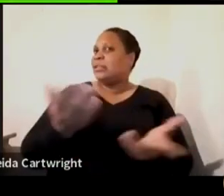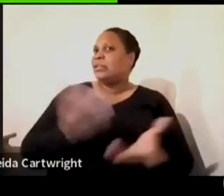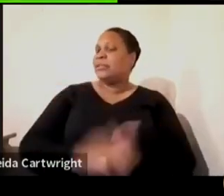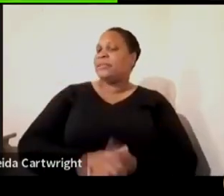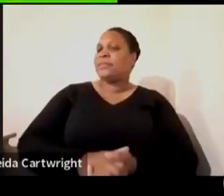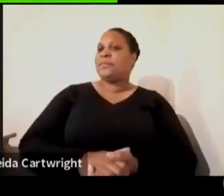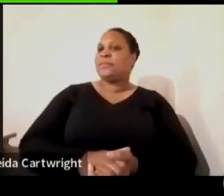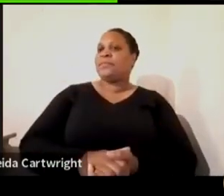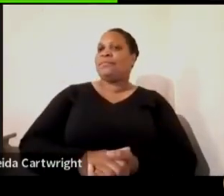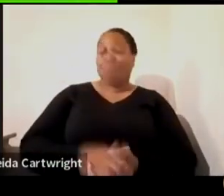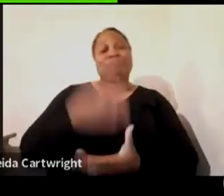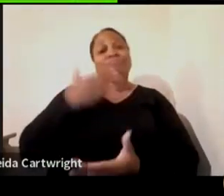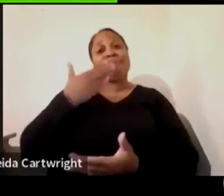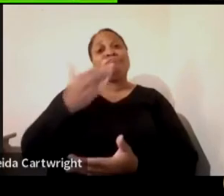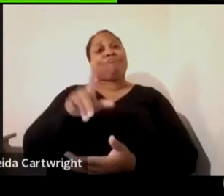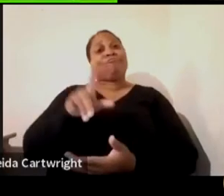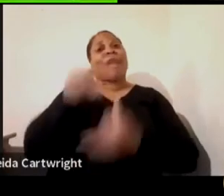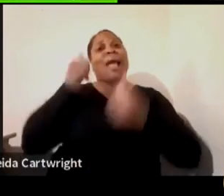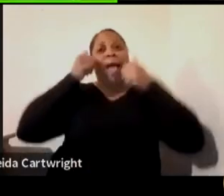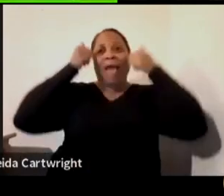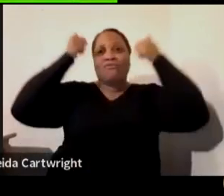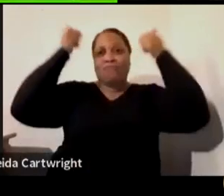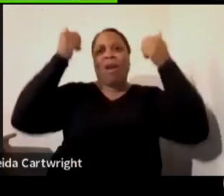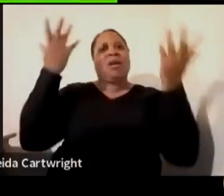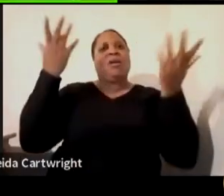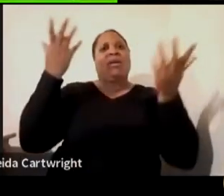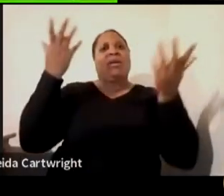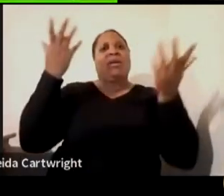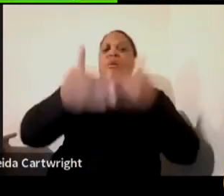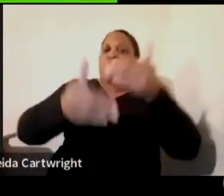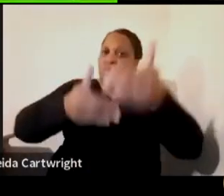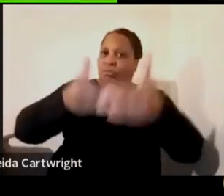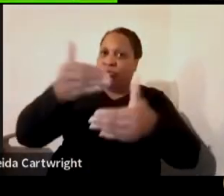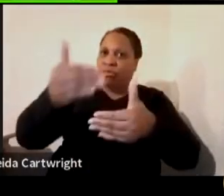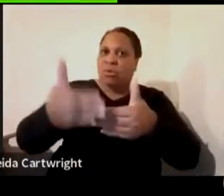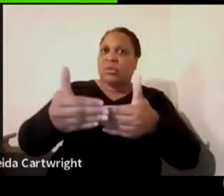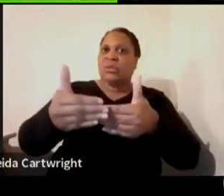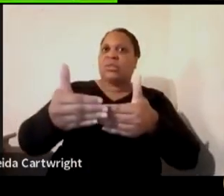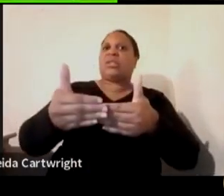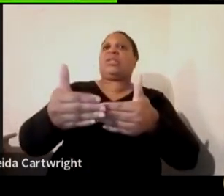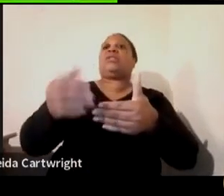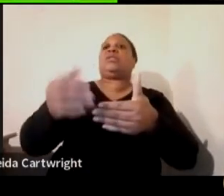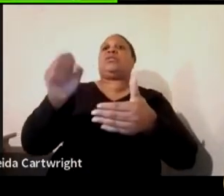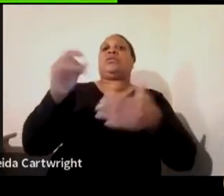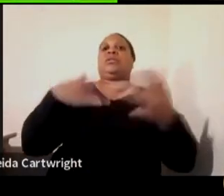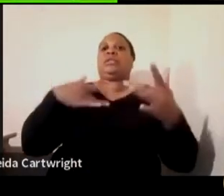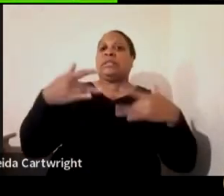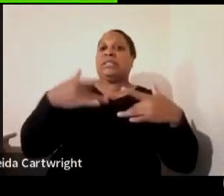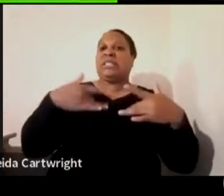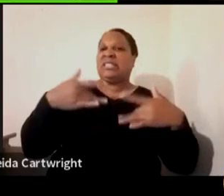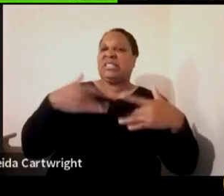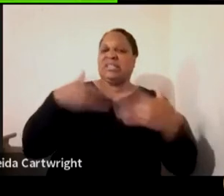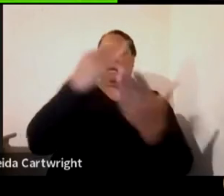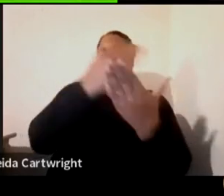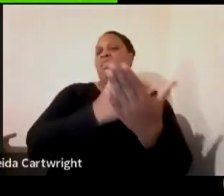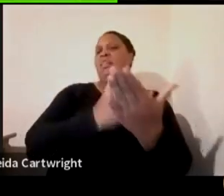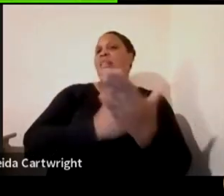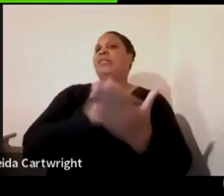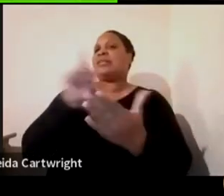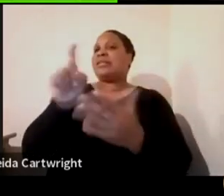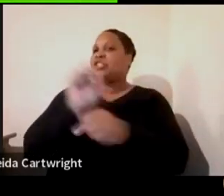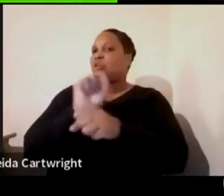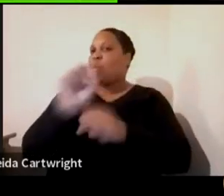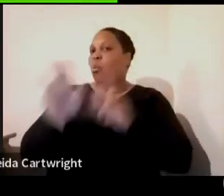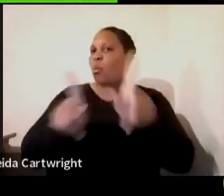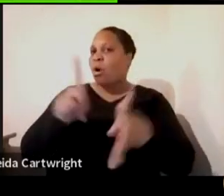Thank you for that question, Adaronka. So part of the process, in order to identify those who are considered essential workers, and these individuals